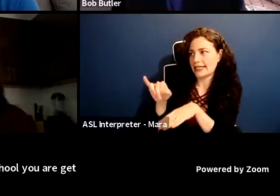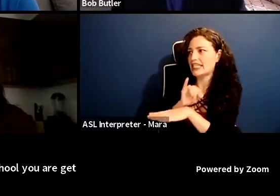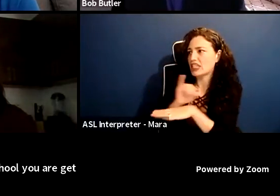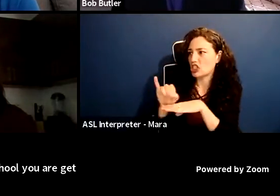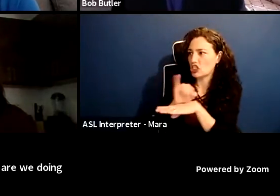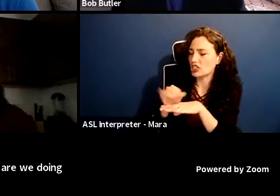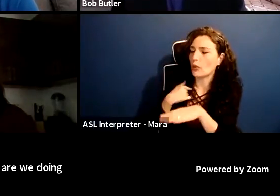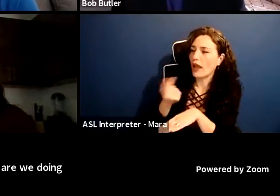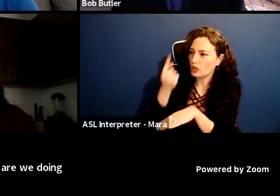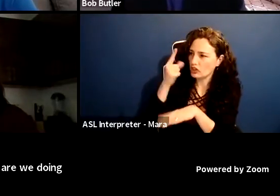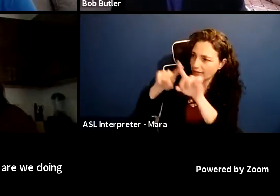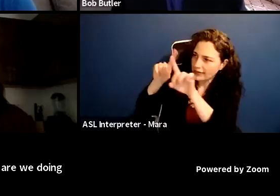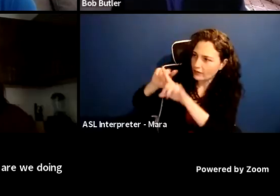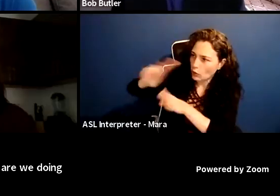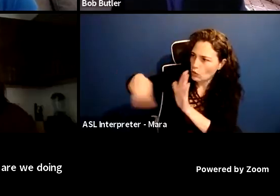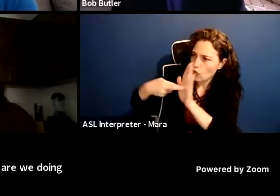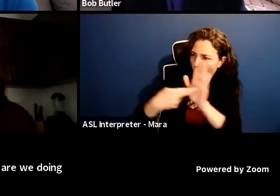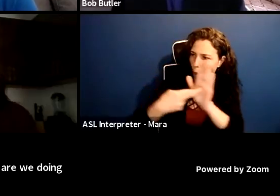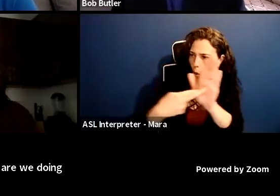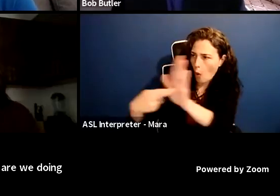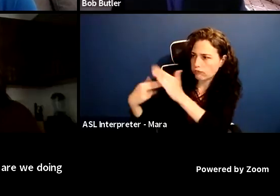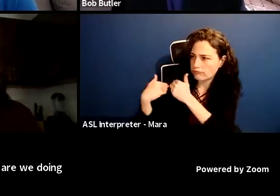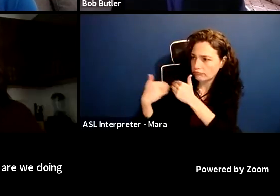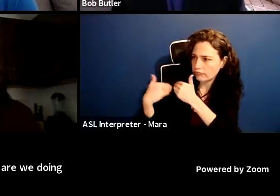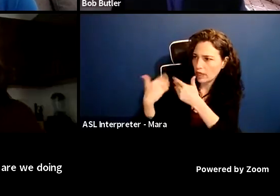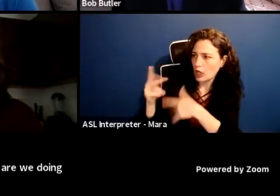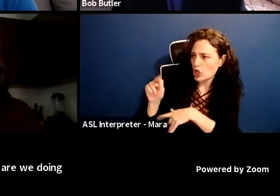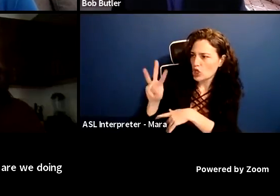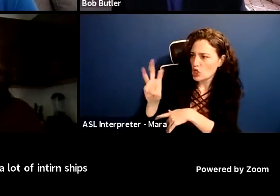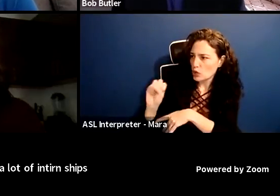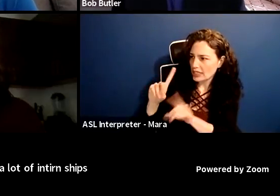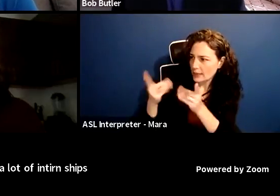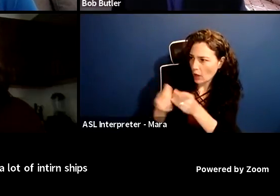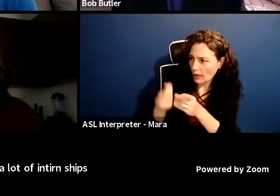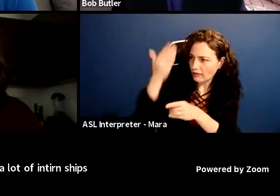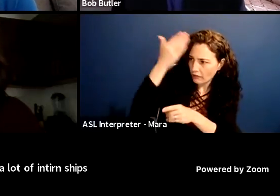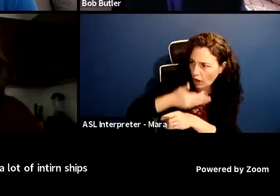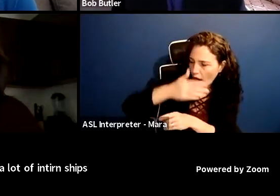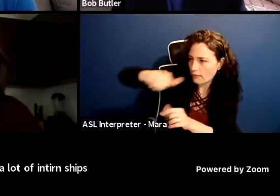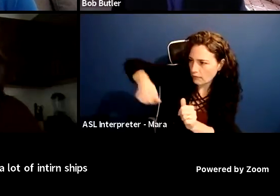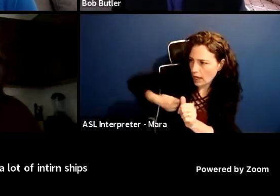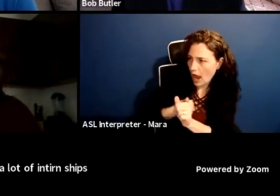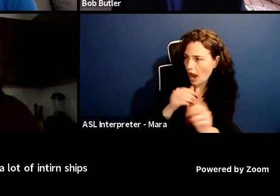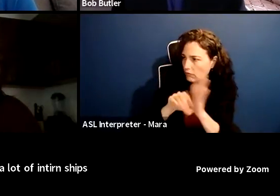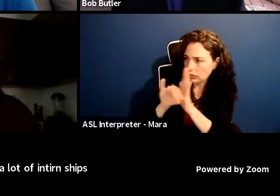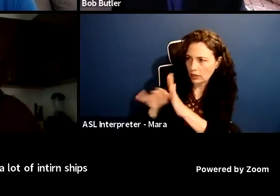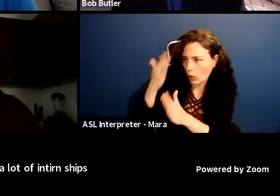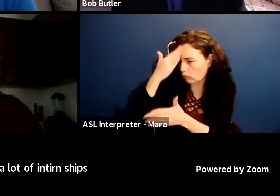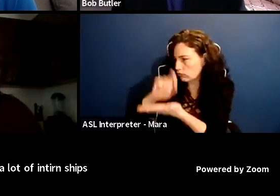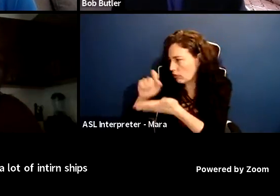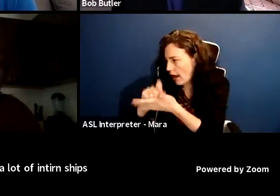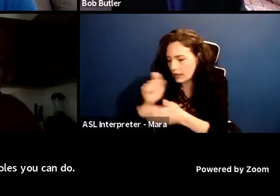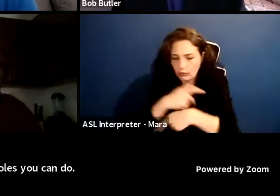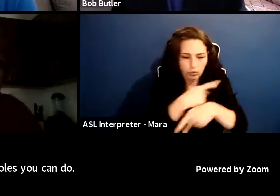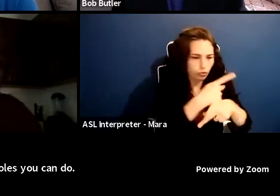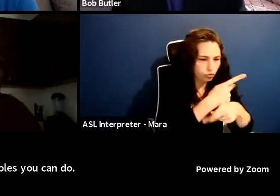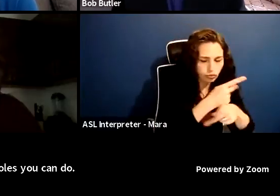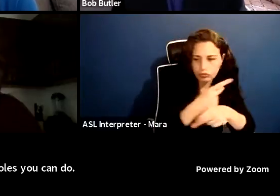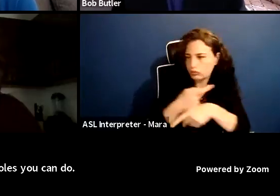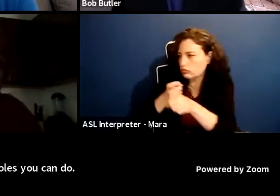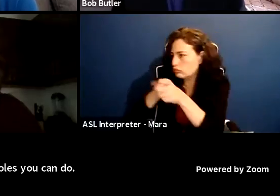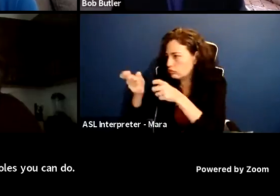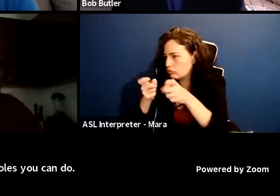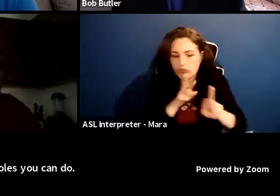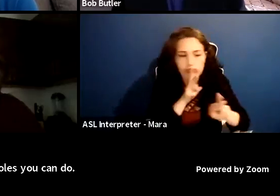play within a news department, both on air and behind the scenes, producing, writing, directing, being a reporter,